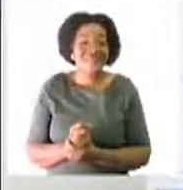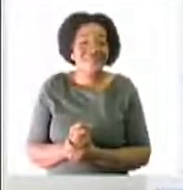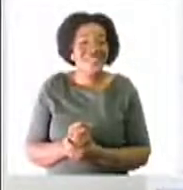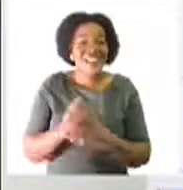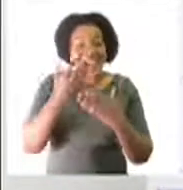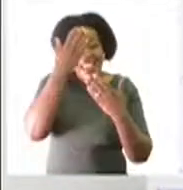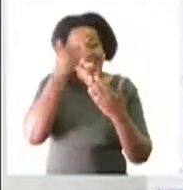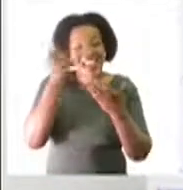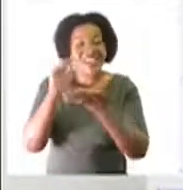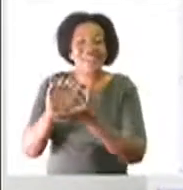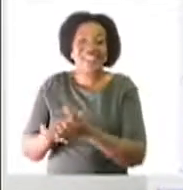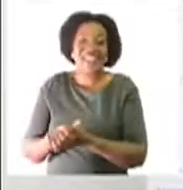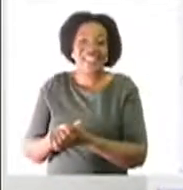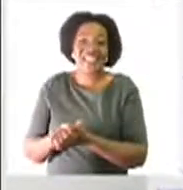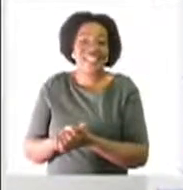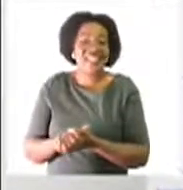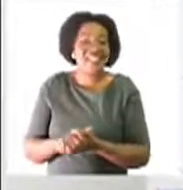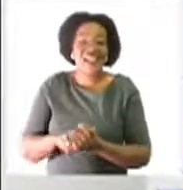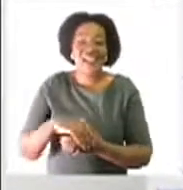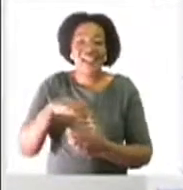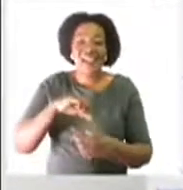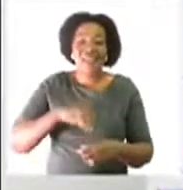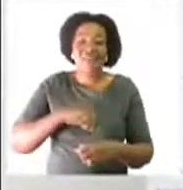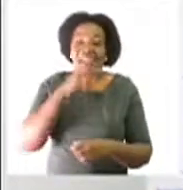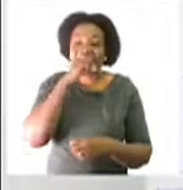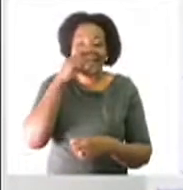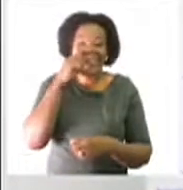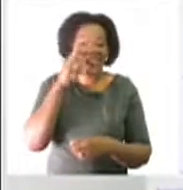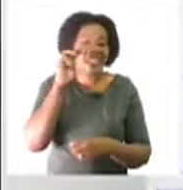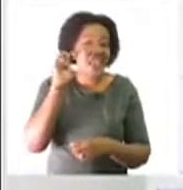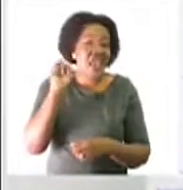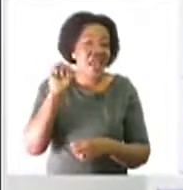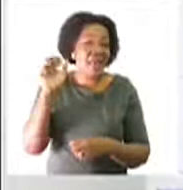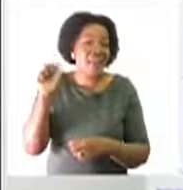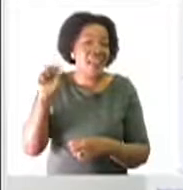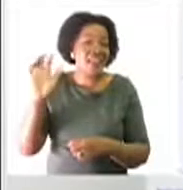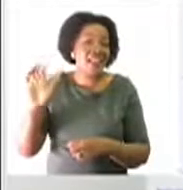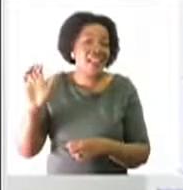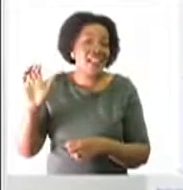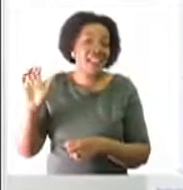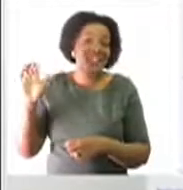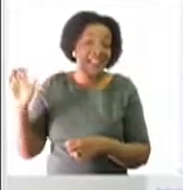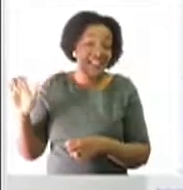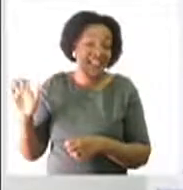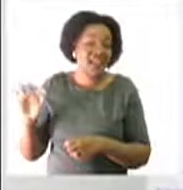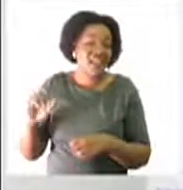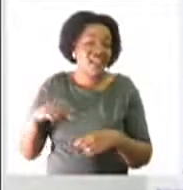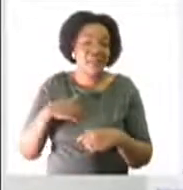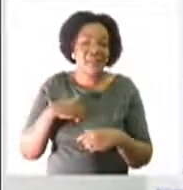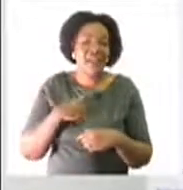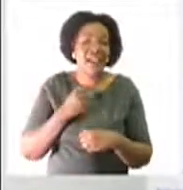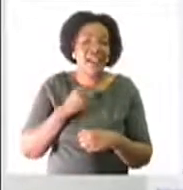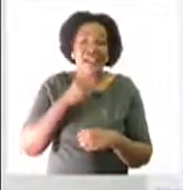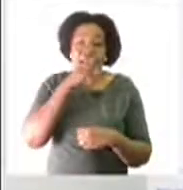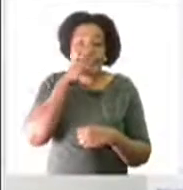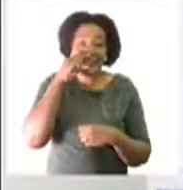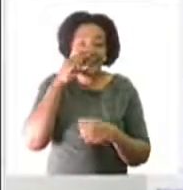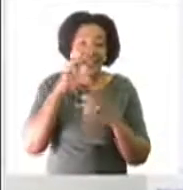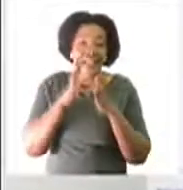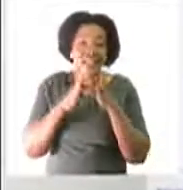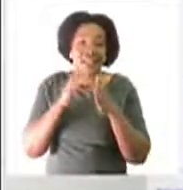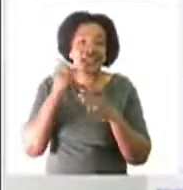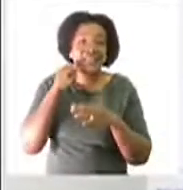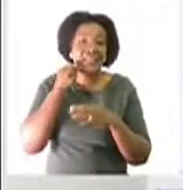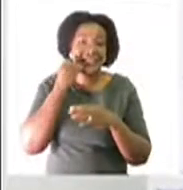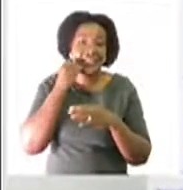Hello friends, my name is Miss Isola Guriras and I would like to welcome you to